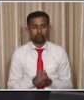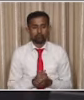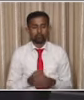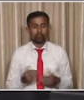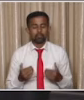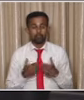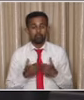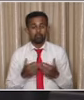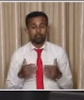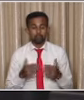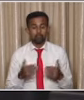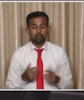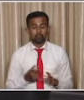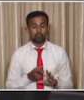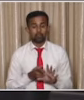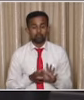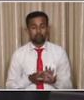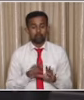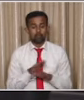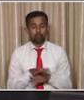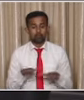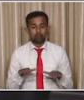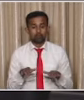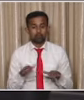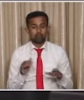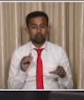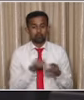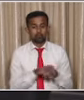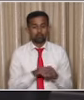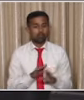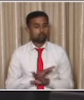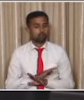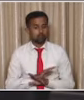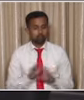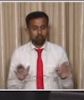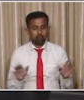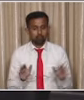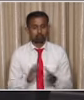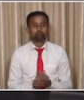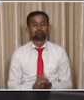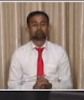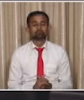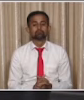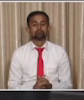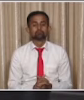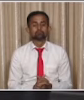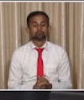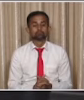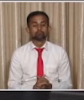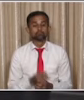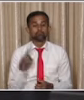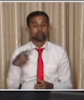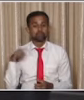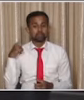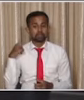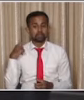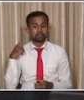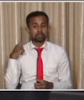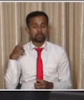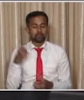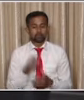into disintegration. That's what I said. That is because yesterday we had an engagement with